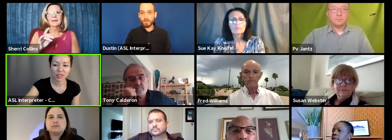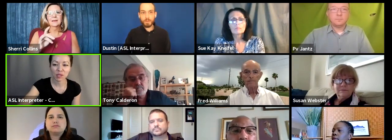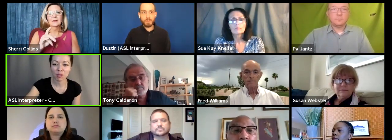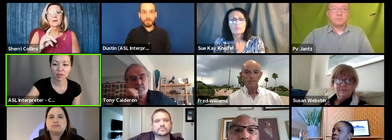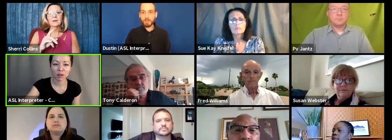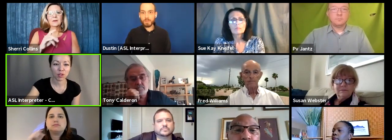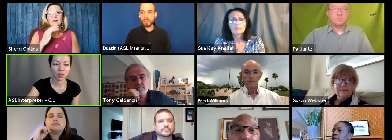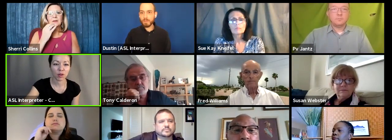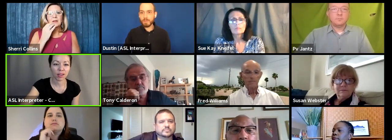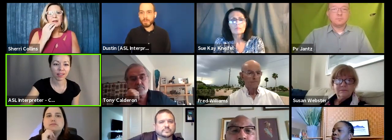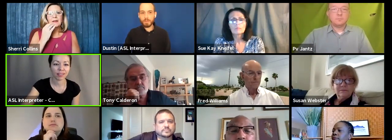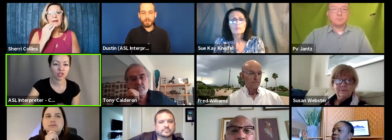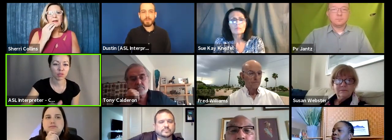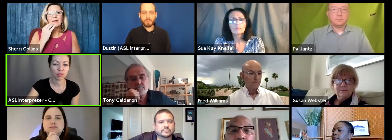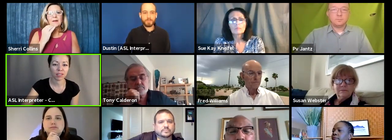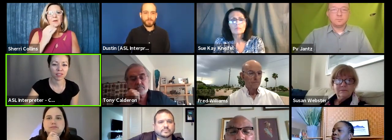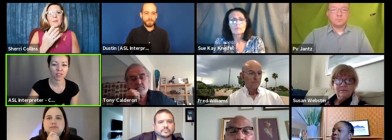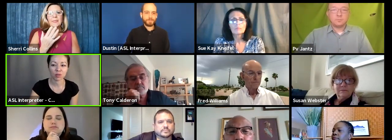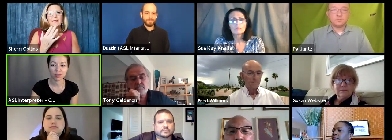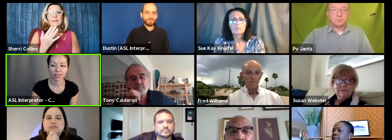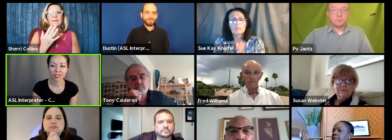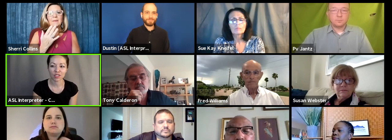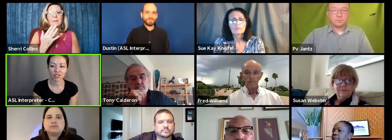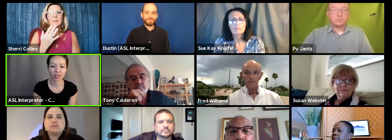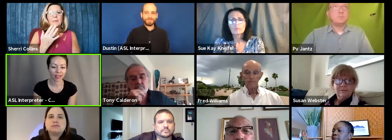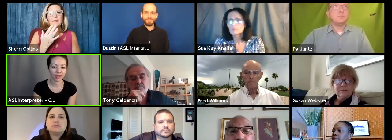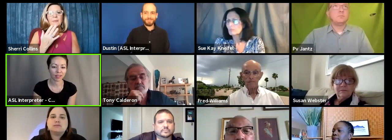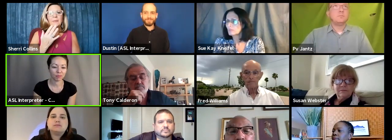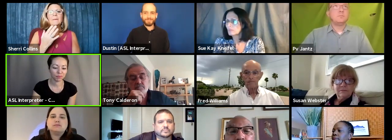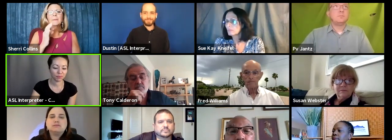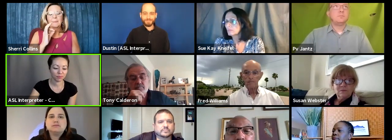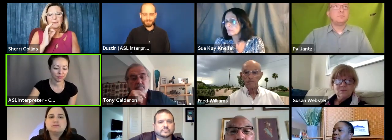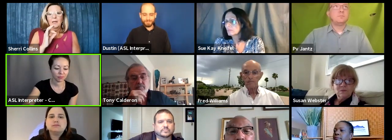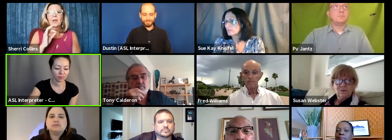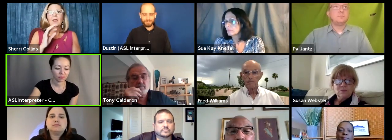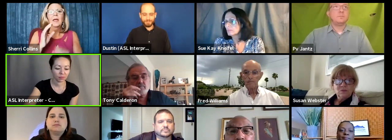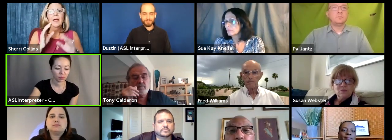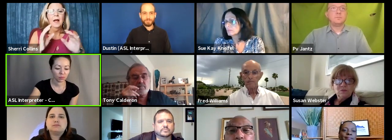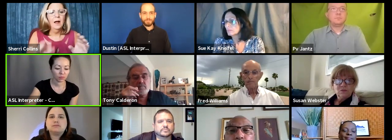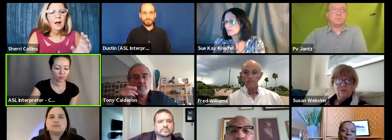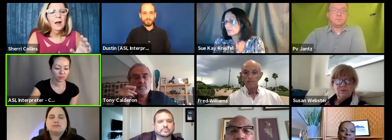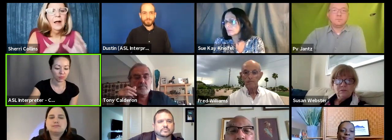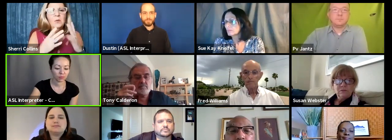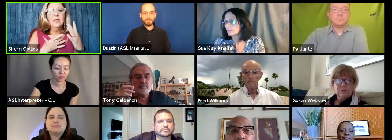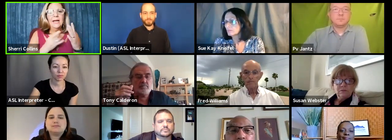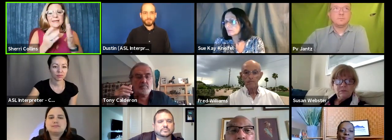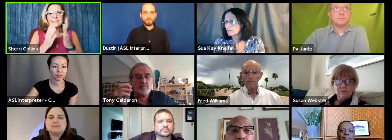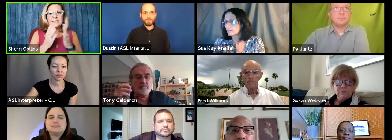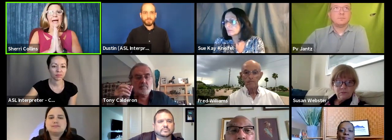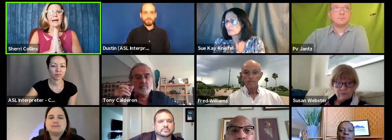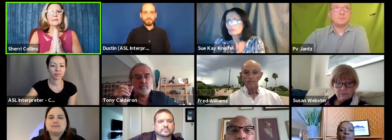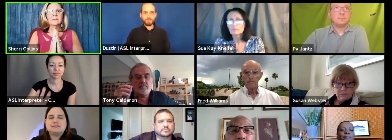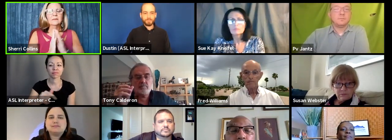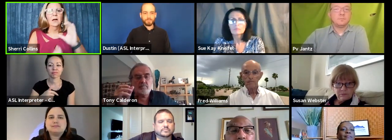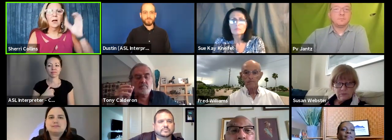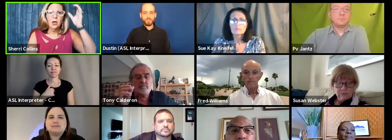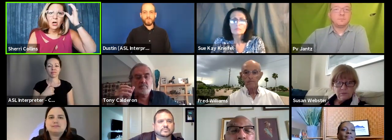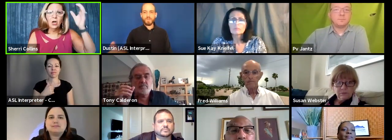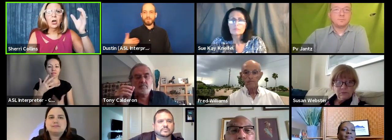Okay, this is PV. I'm going to go ahead and jump down to the next agenda item. I would like to